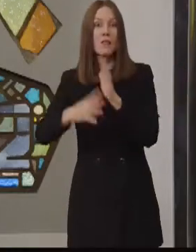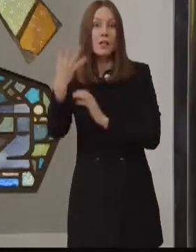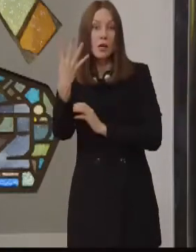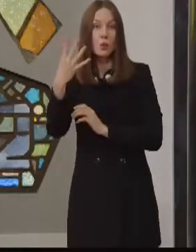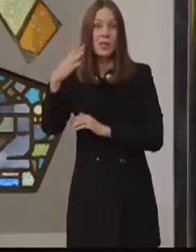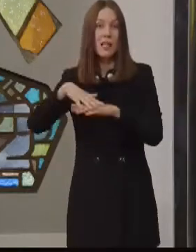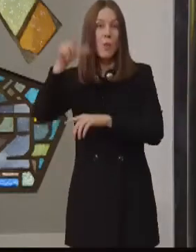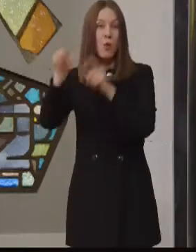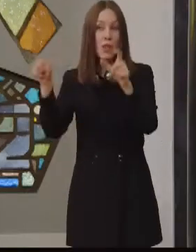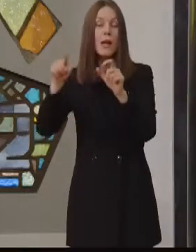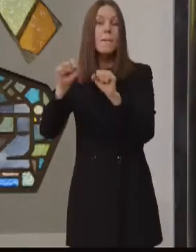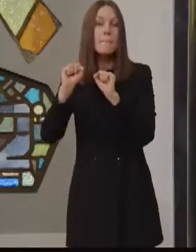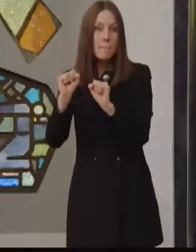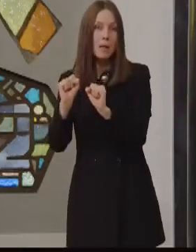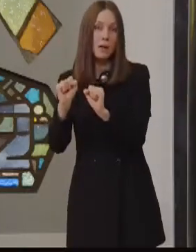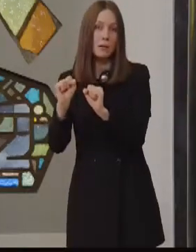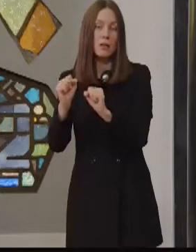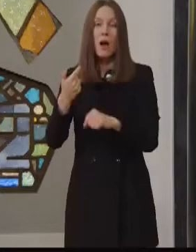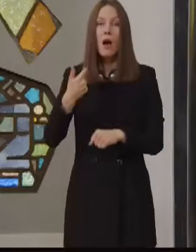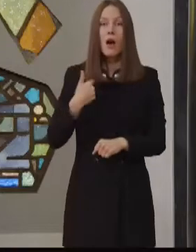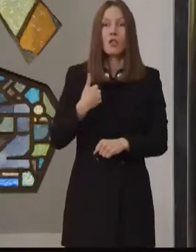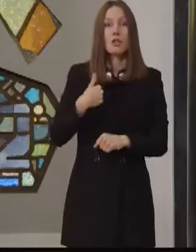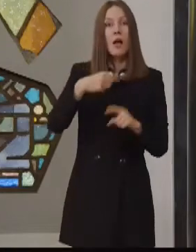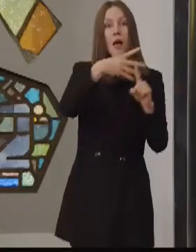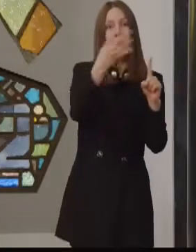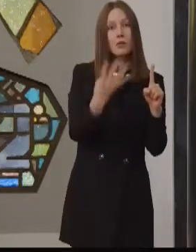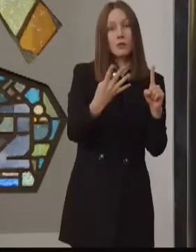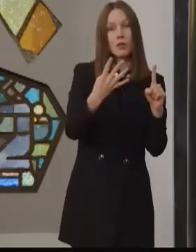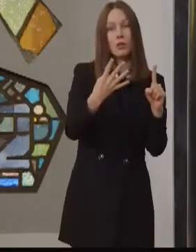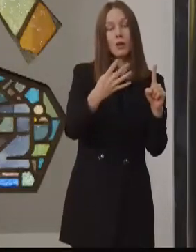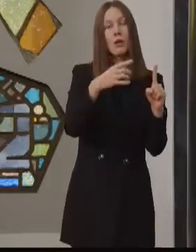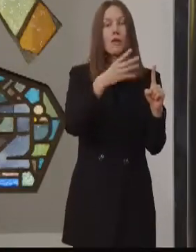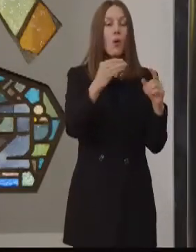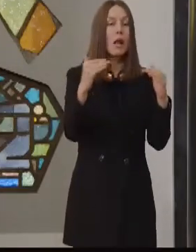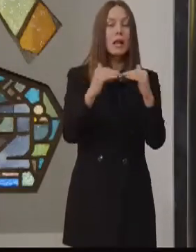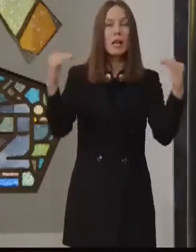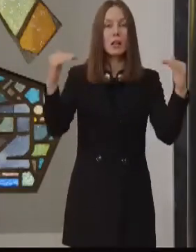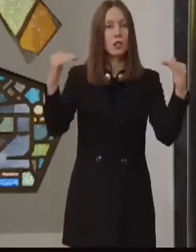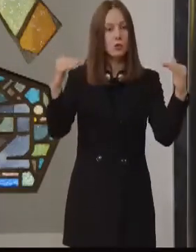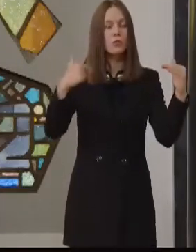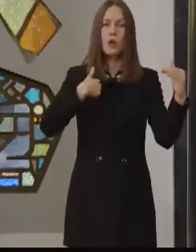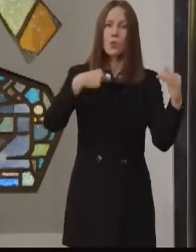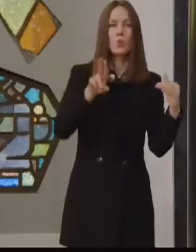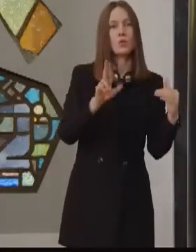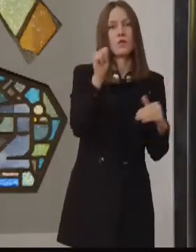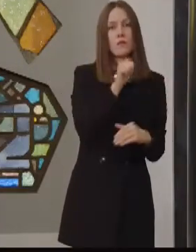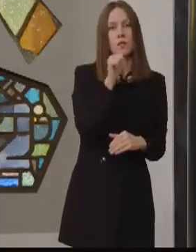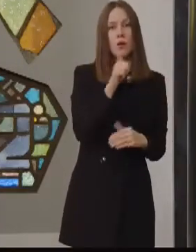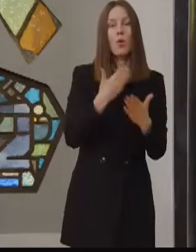when 94 members of parliament support this idea, and I will never